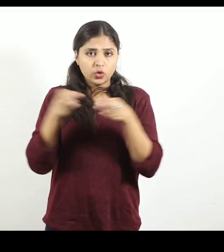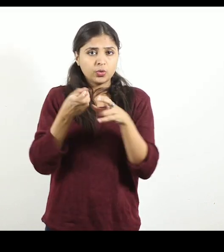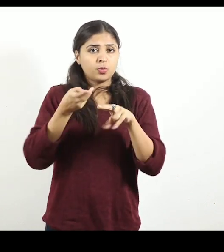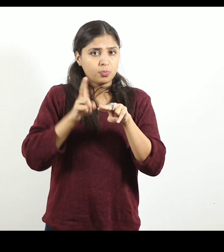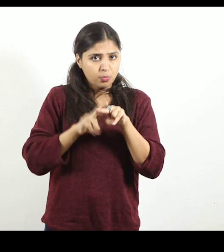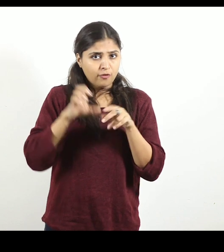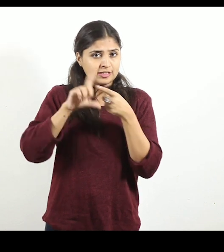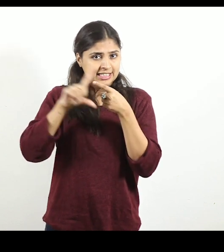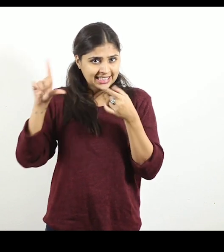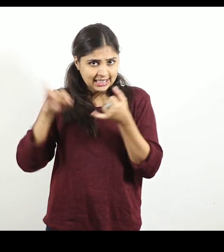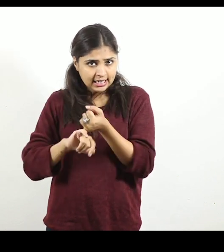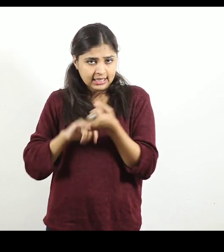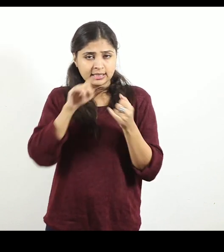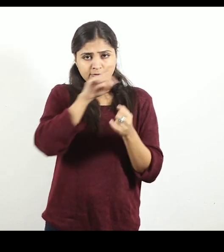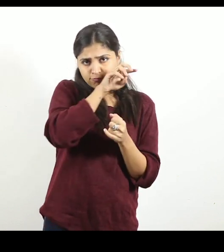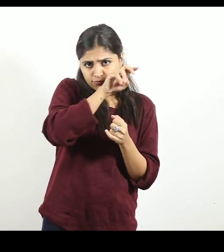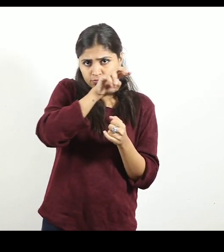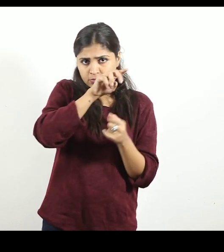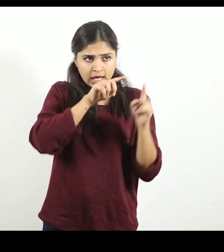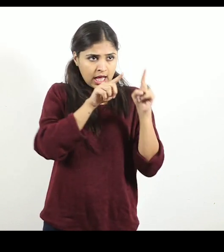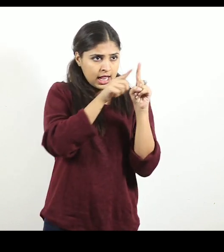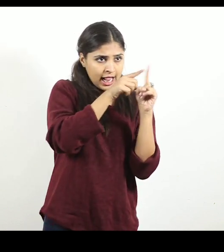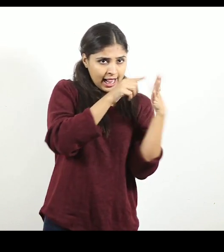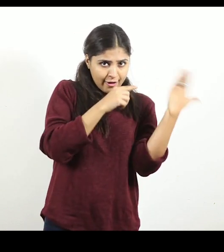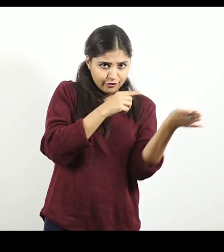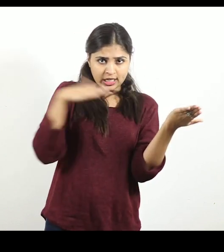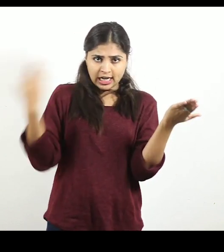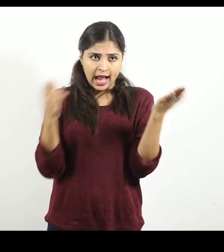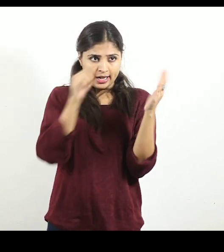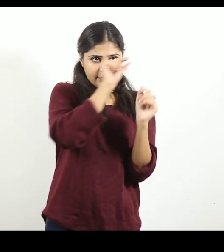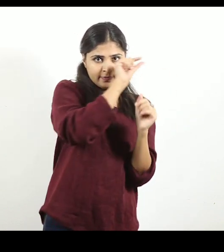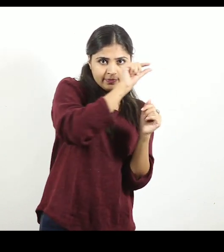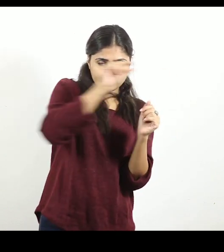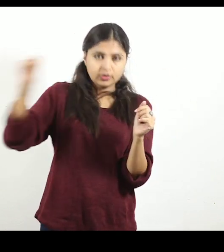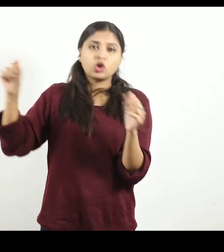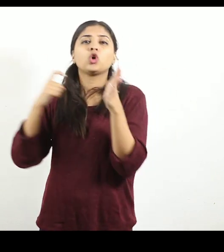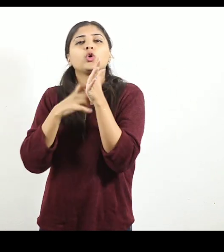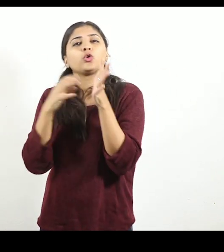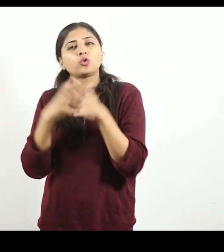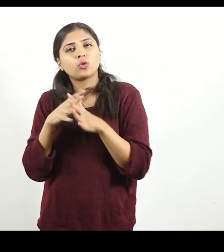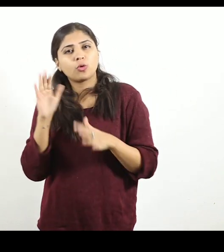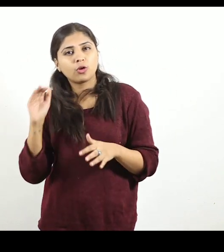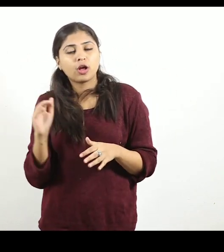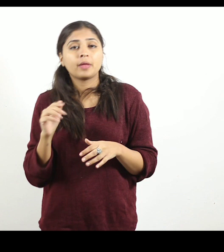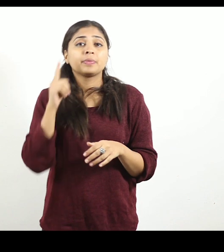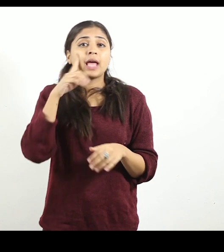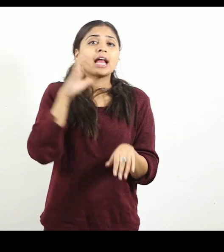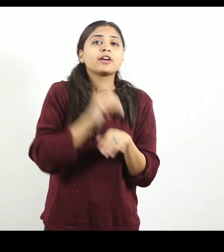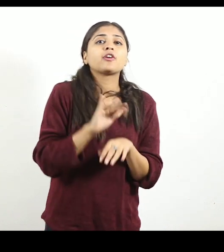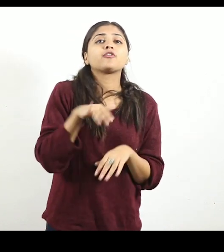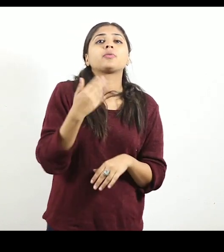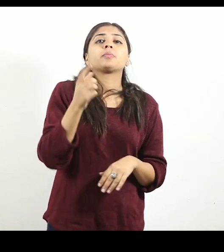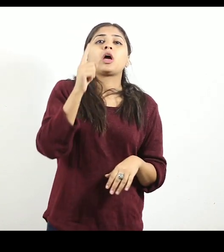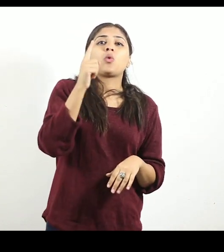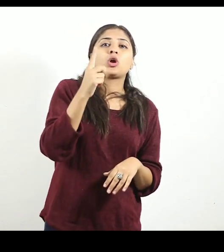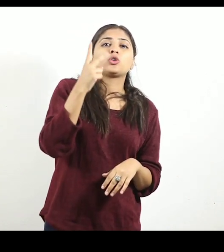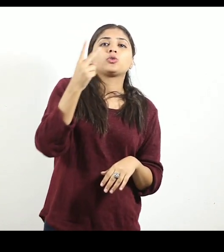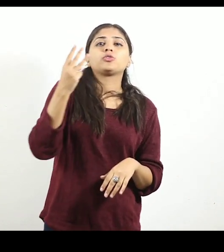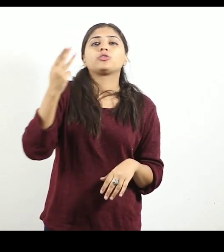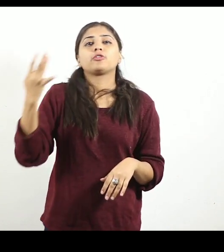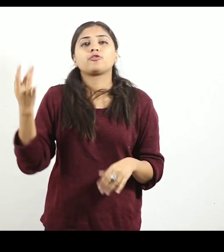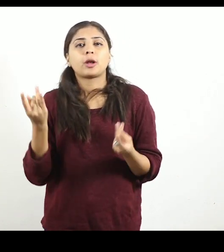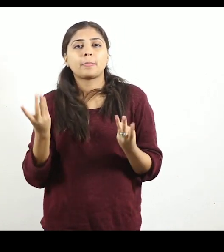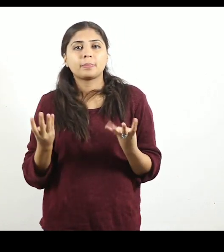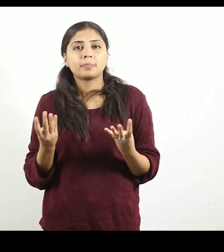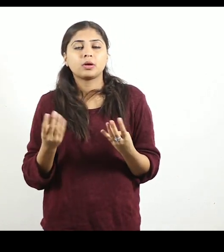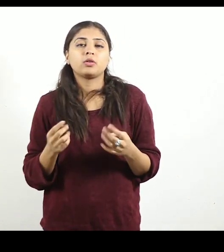from left of the page to the right. In the Excel, rows are identified by numbers. Row 15 is selected